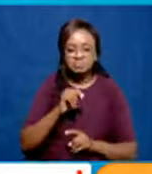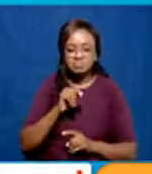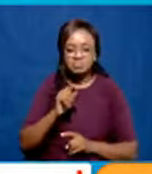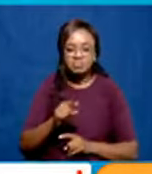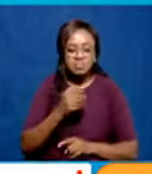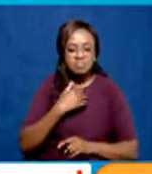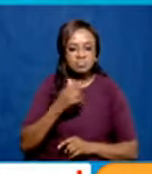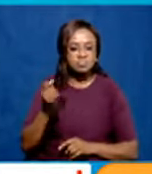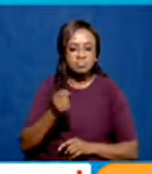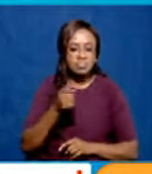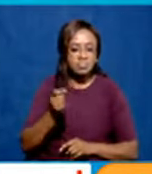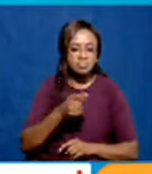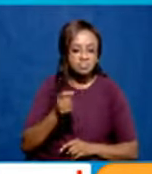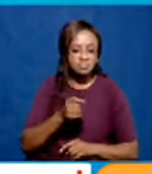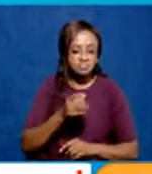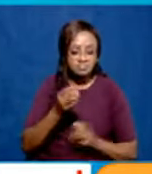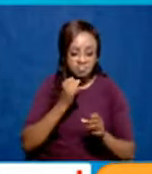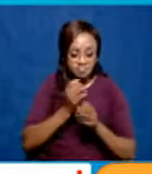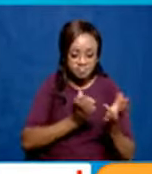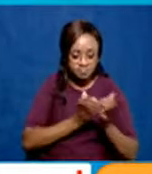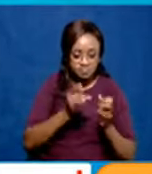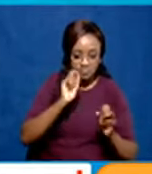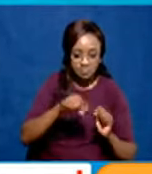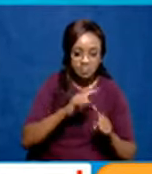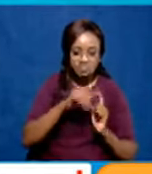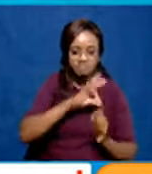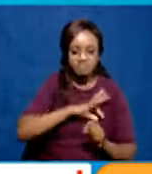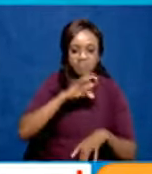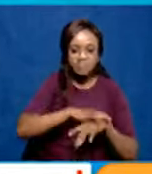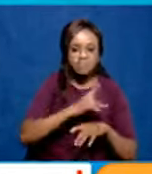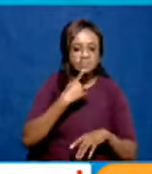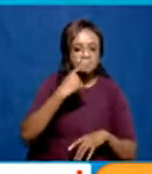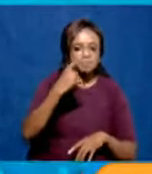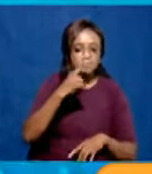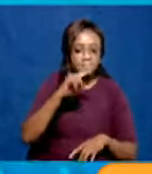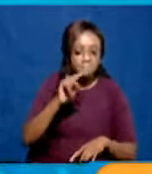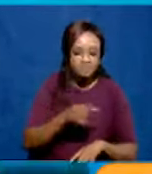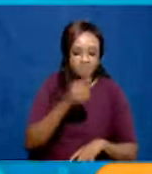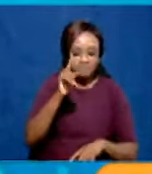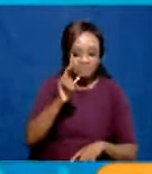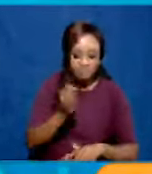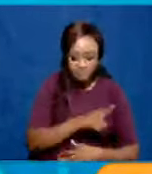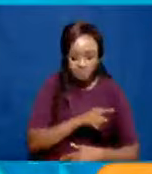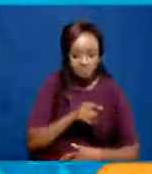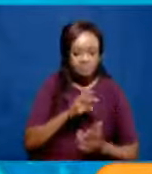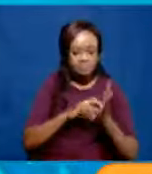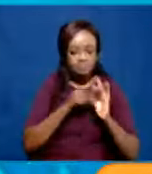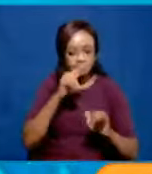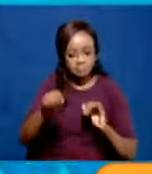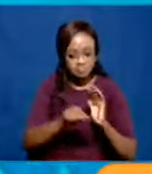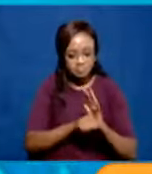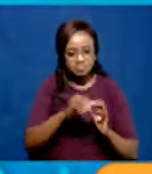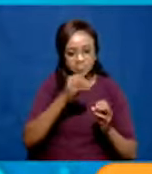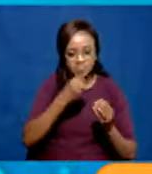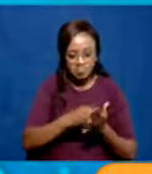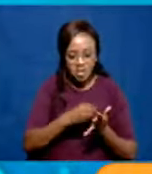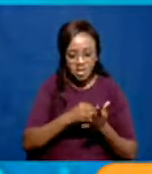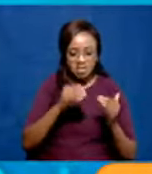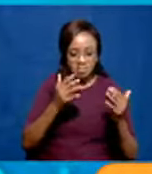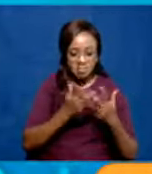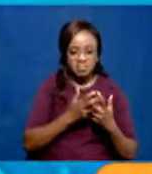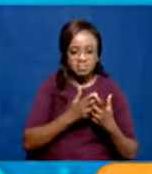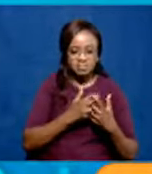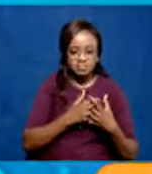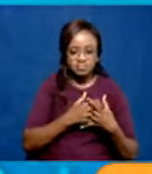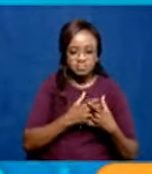500 shillings a month, like the other person who is earning 5,000 shillings a month. So what we want to do is, just like the people in formal employment are going